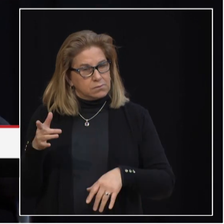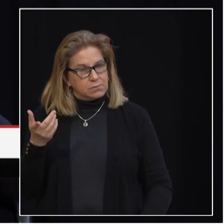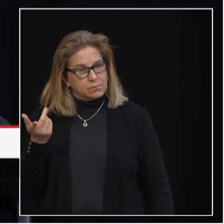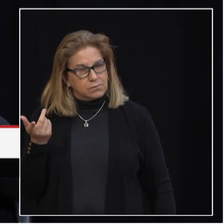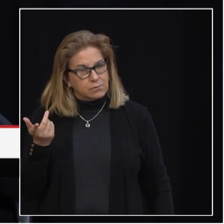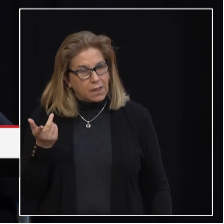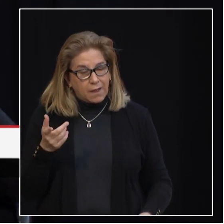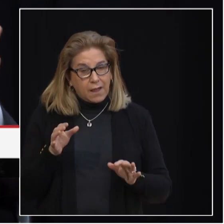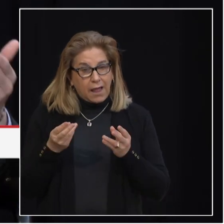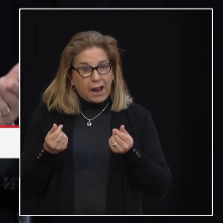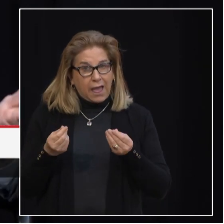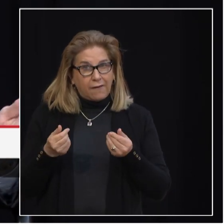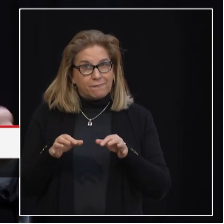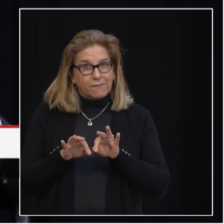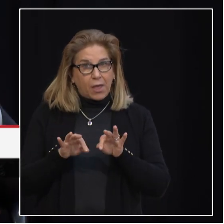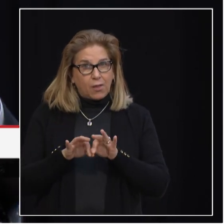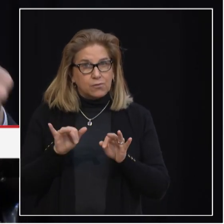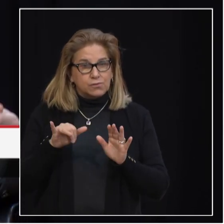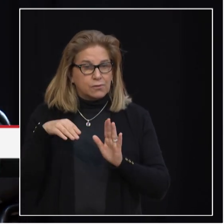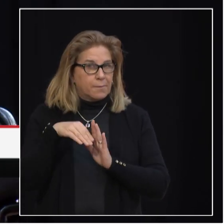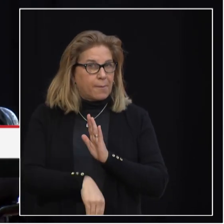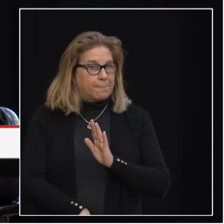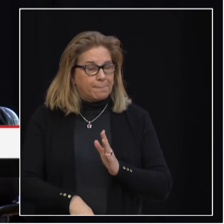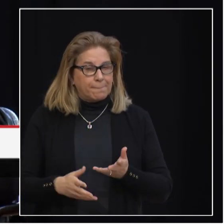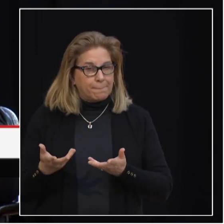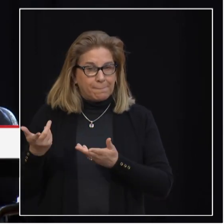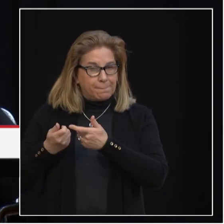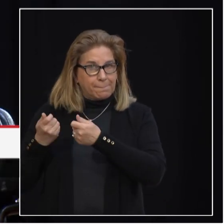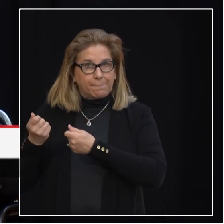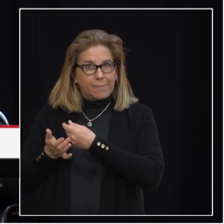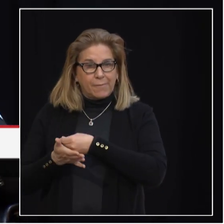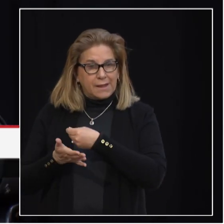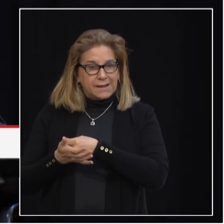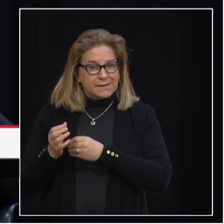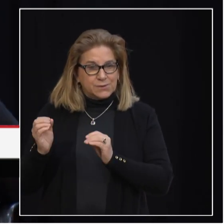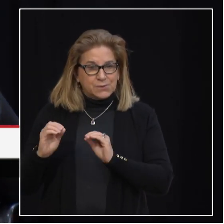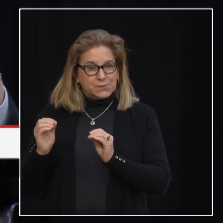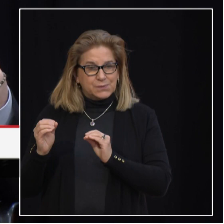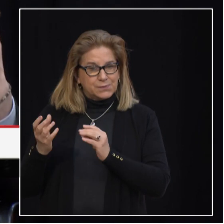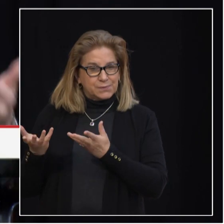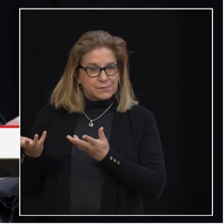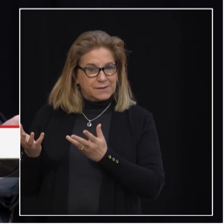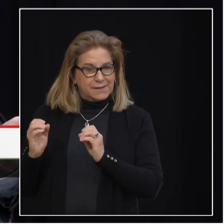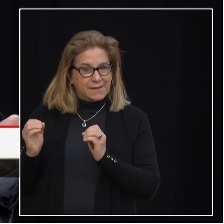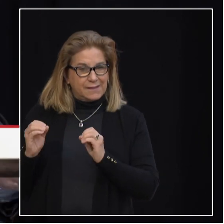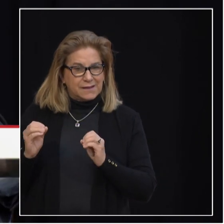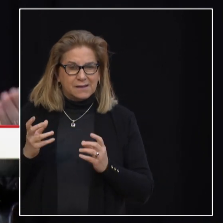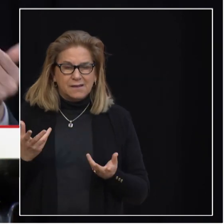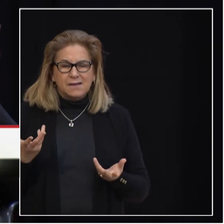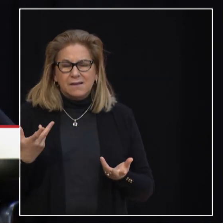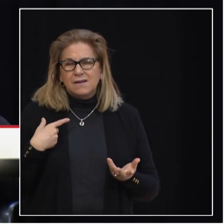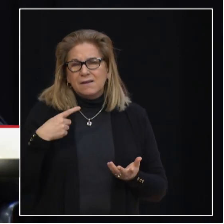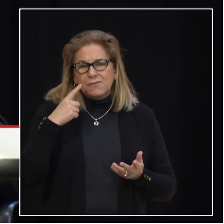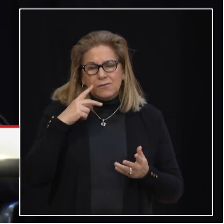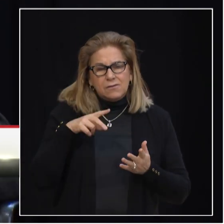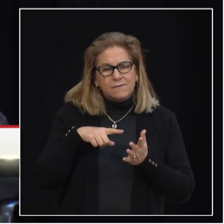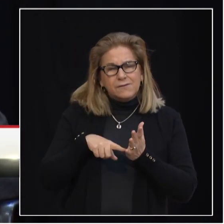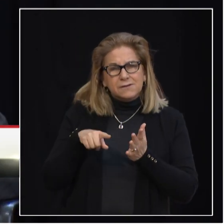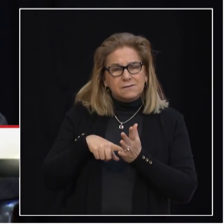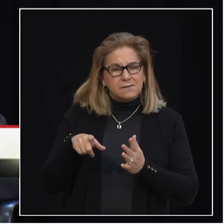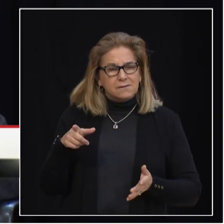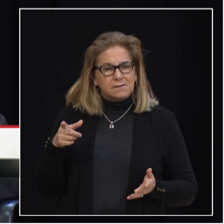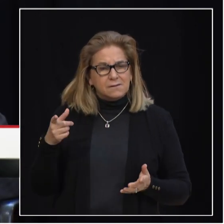so we had spent several years really studying, you know, what buildings work well, what buildings are